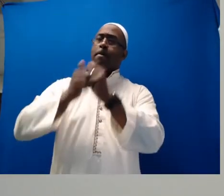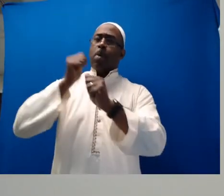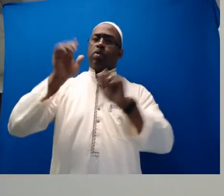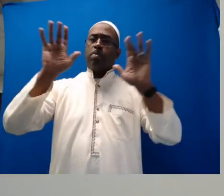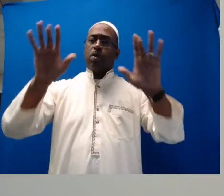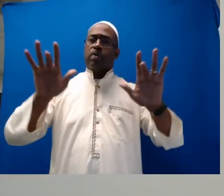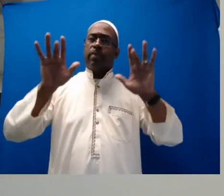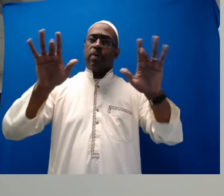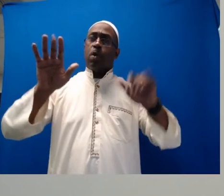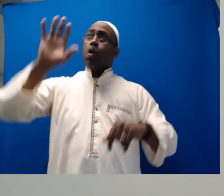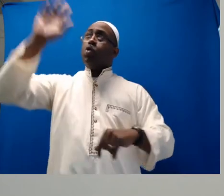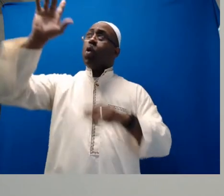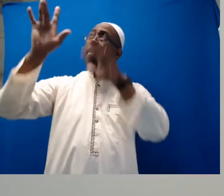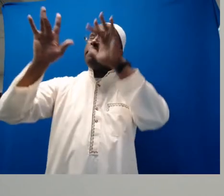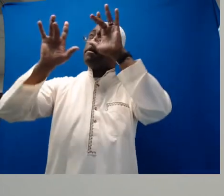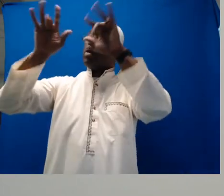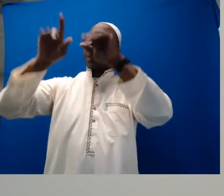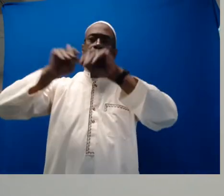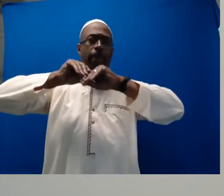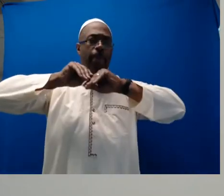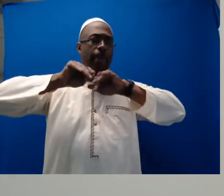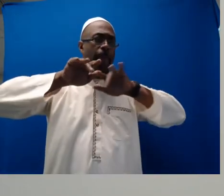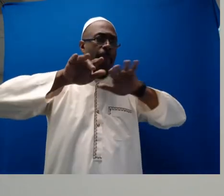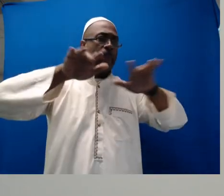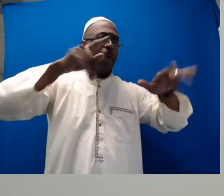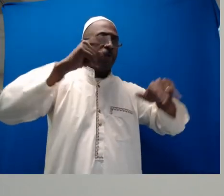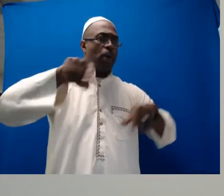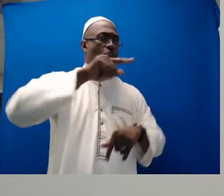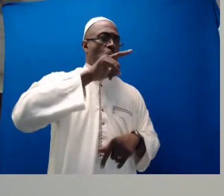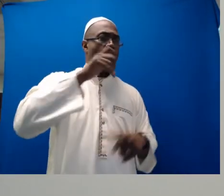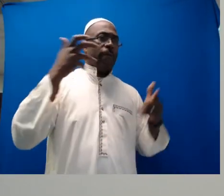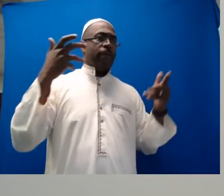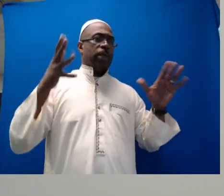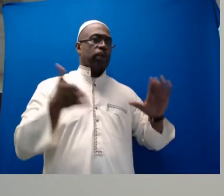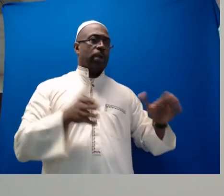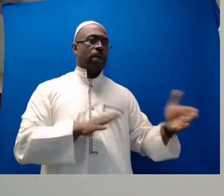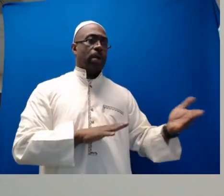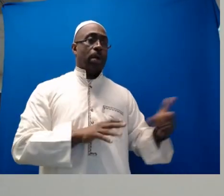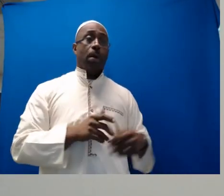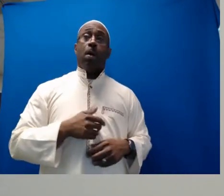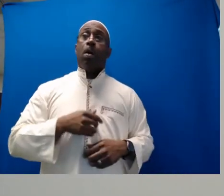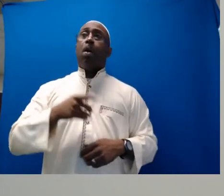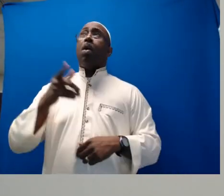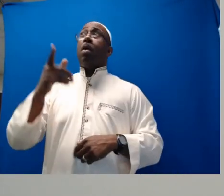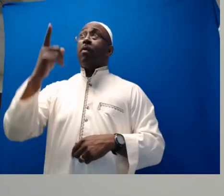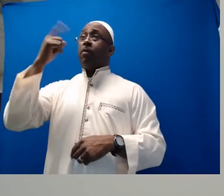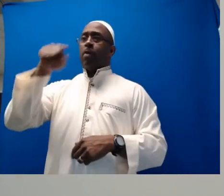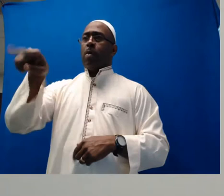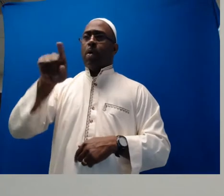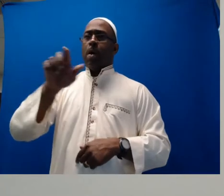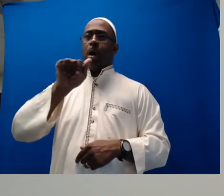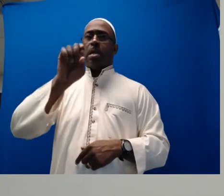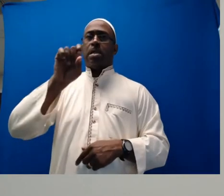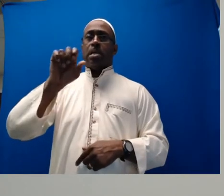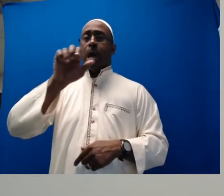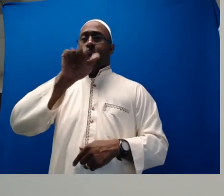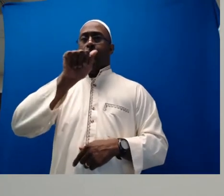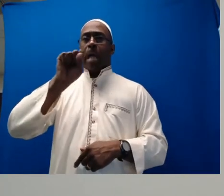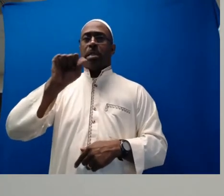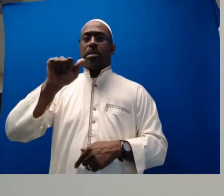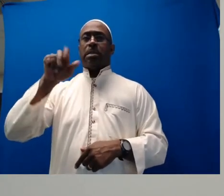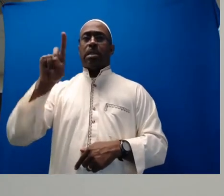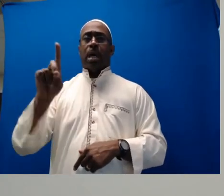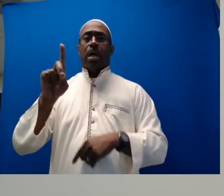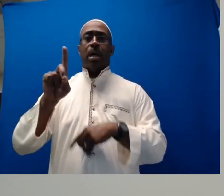you grant your mercy upon those who have passed away, Ya Rabbil Alameen. Of them, our brother Ahsan Aftab,